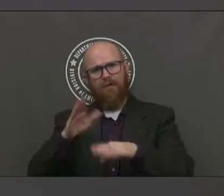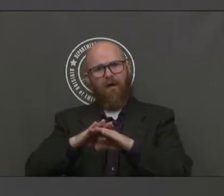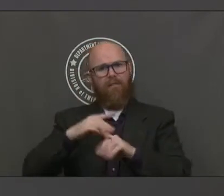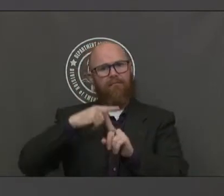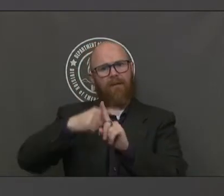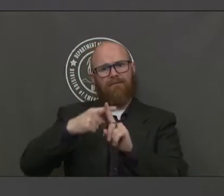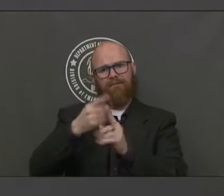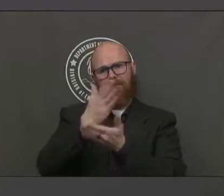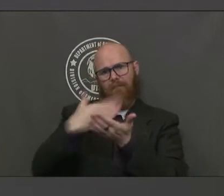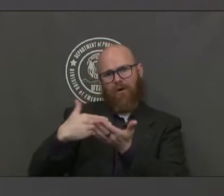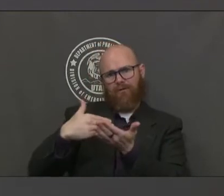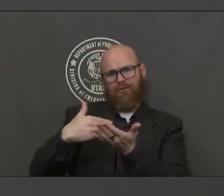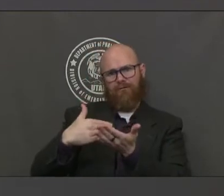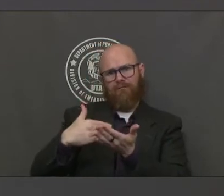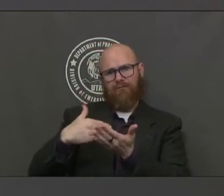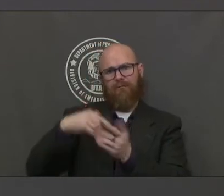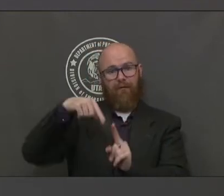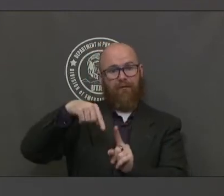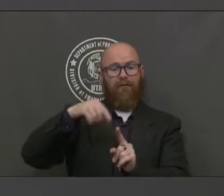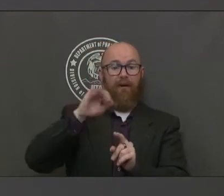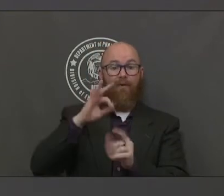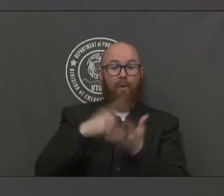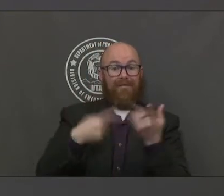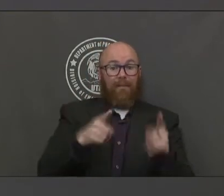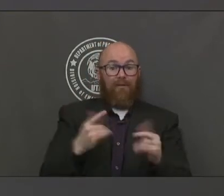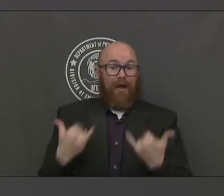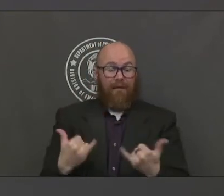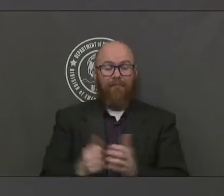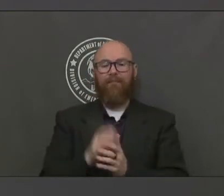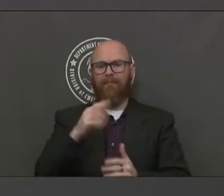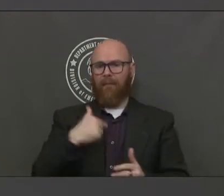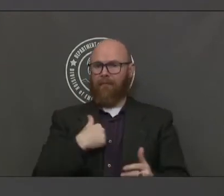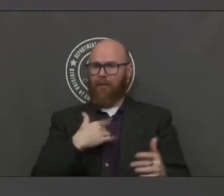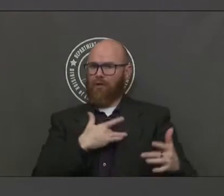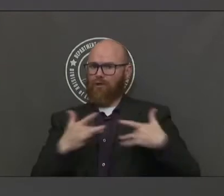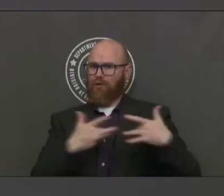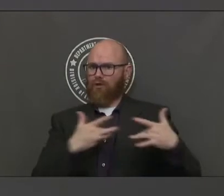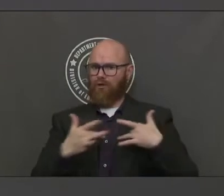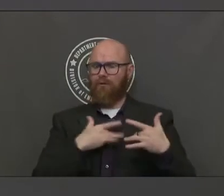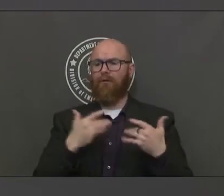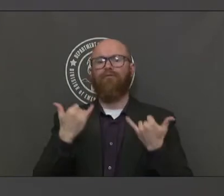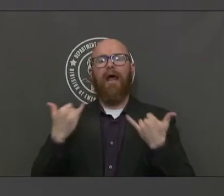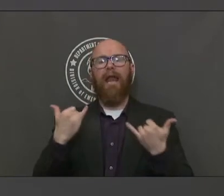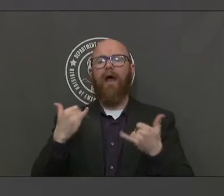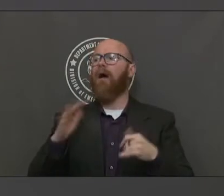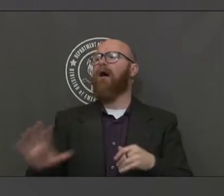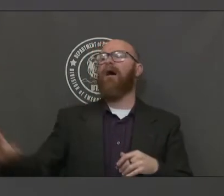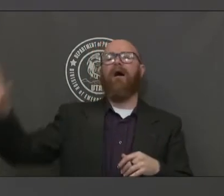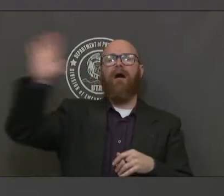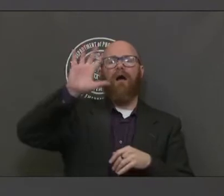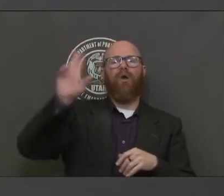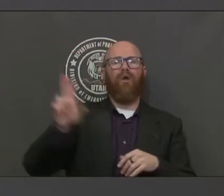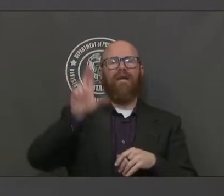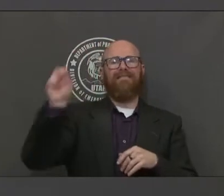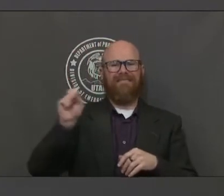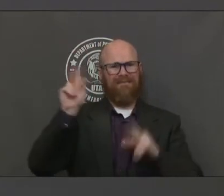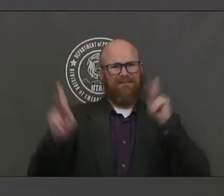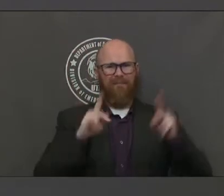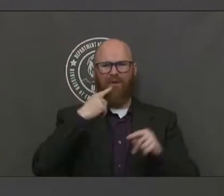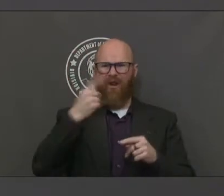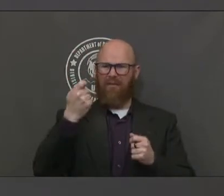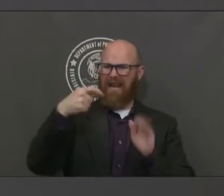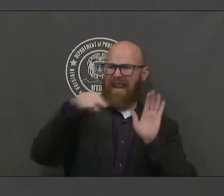positive piece of this. And I worry that the national narrative on this is very